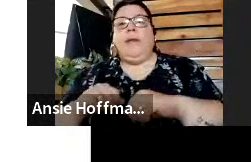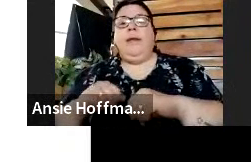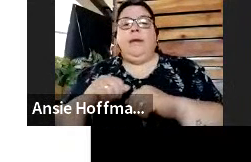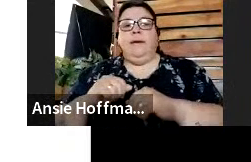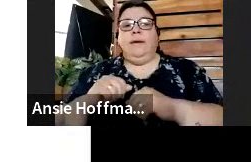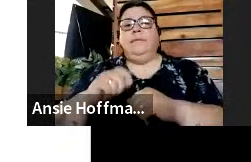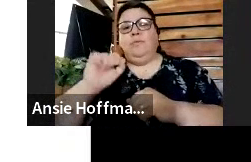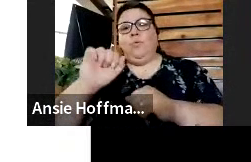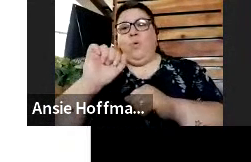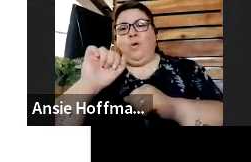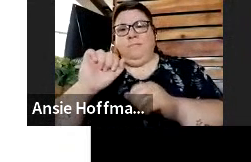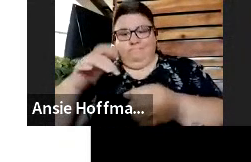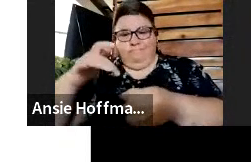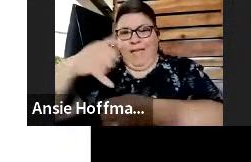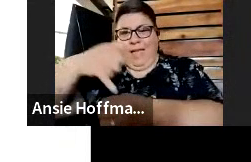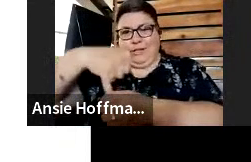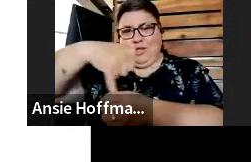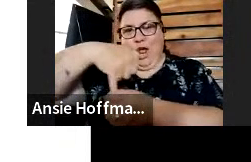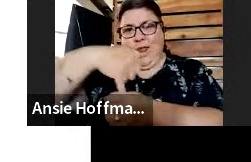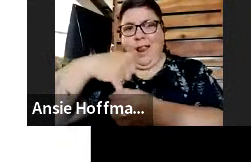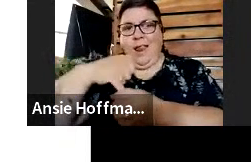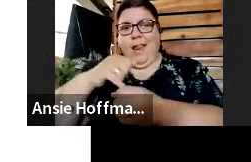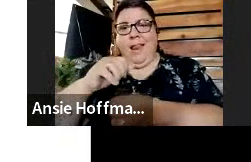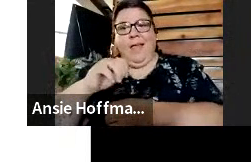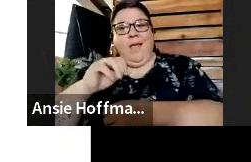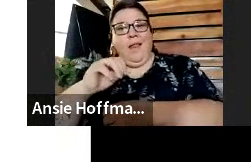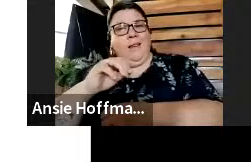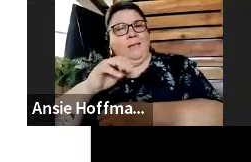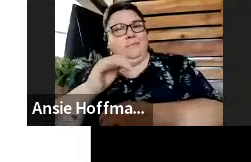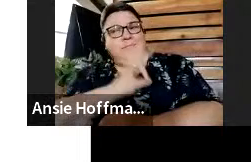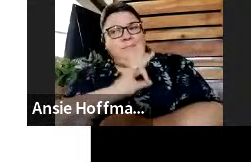colleagues in the process of tariff classification. For